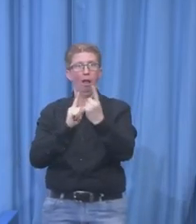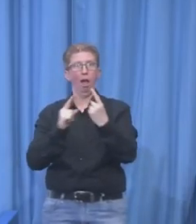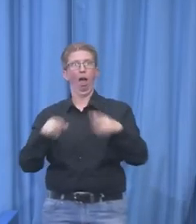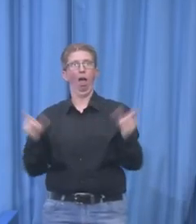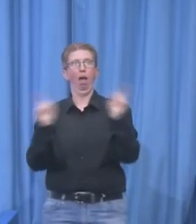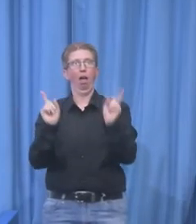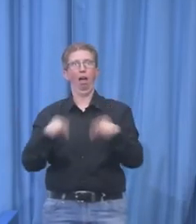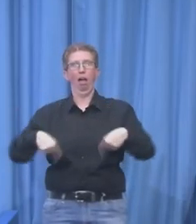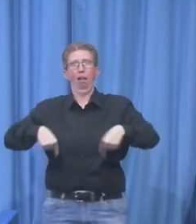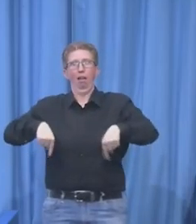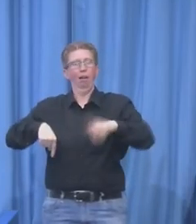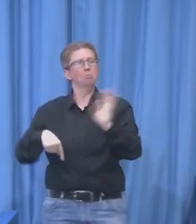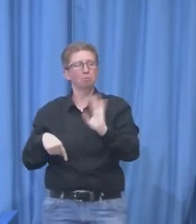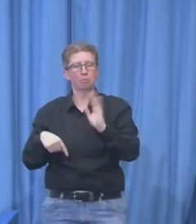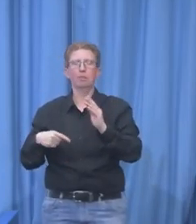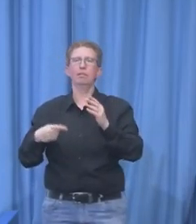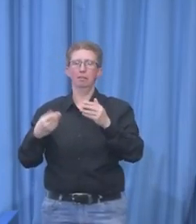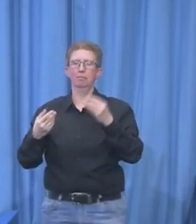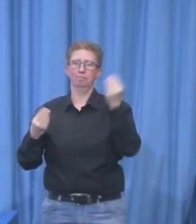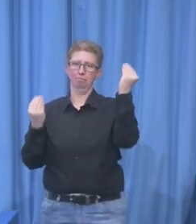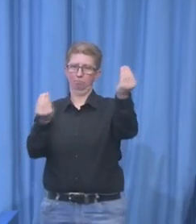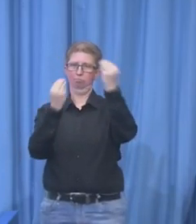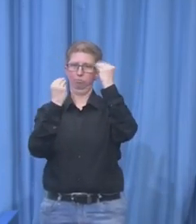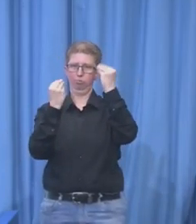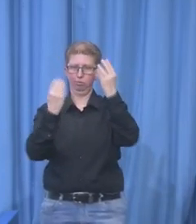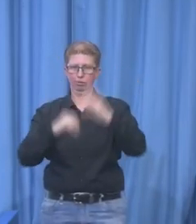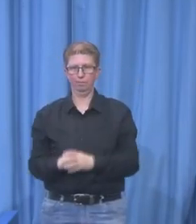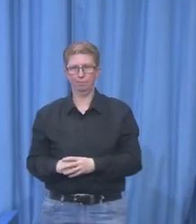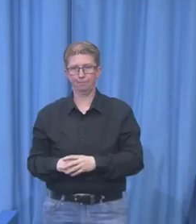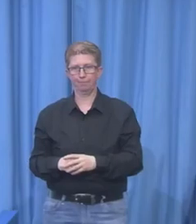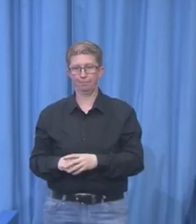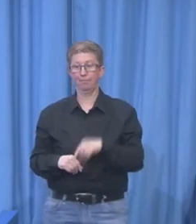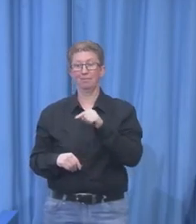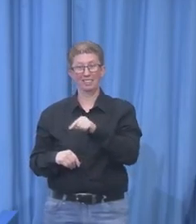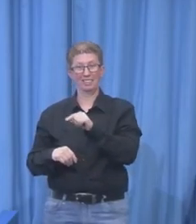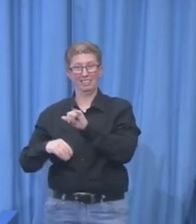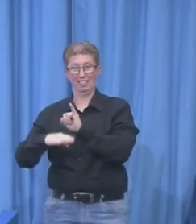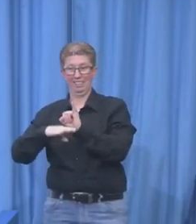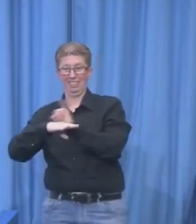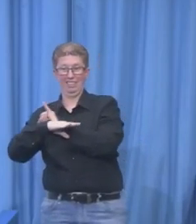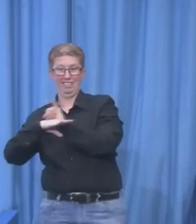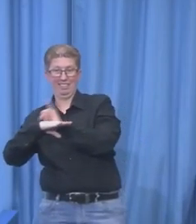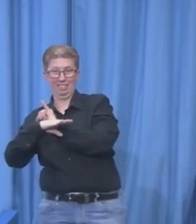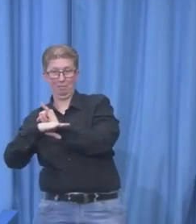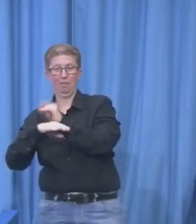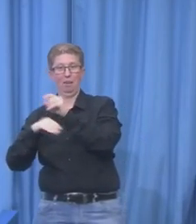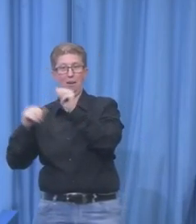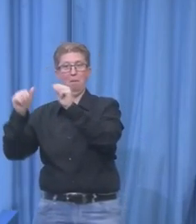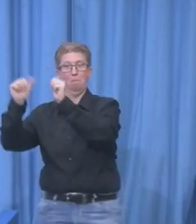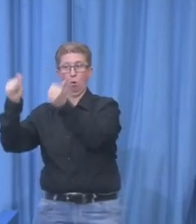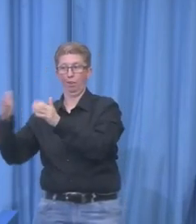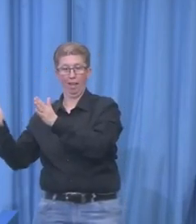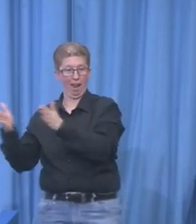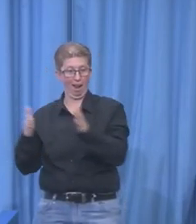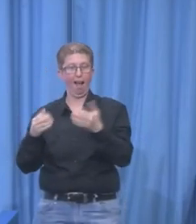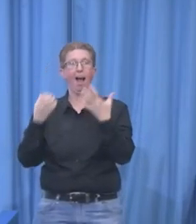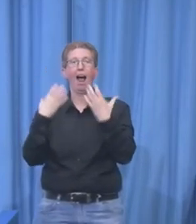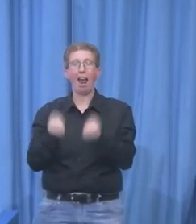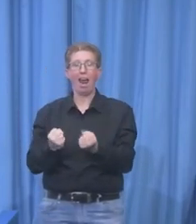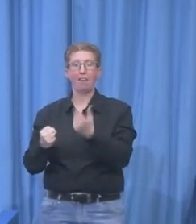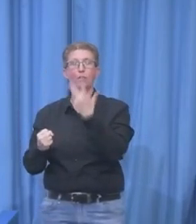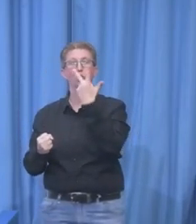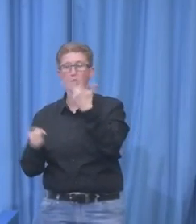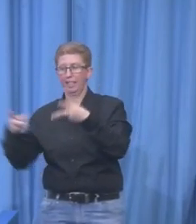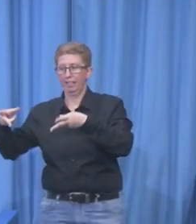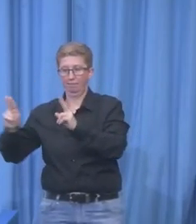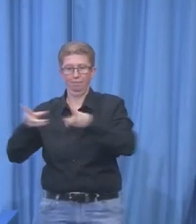different internships because they, like everybody else, deserve choice. And they haven't often had many opportunities to even figure out what they want